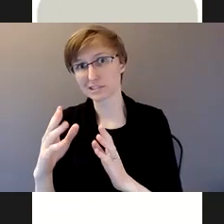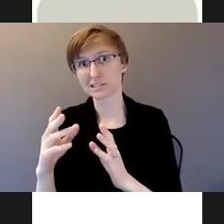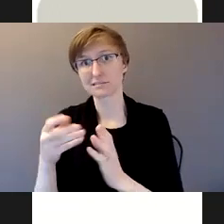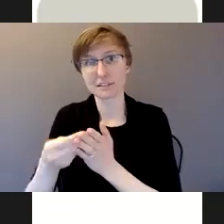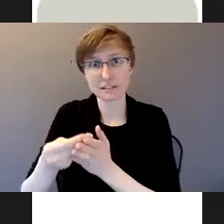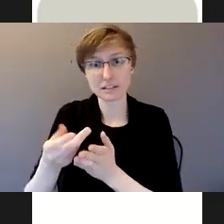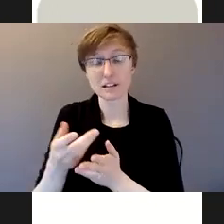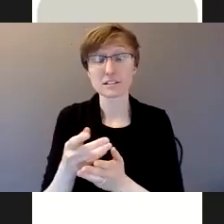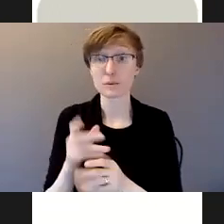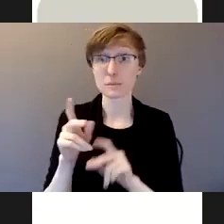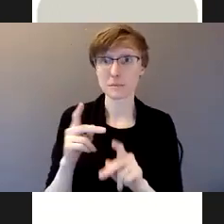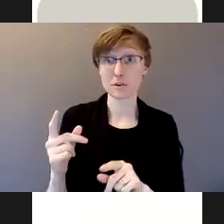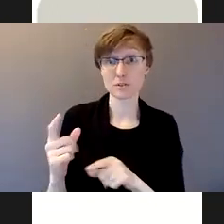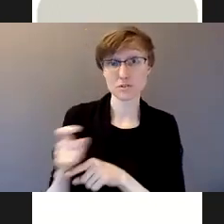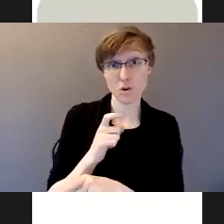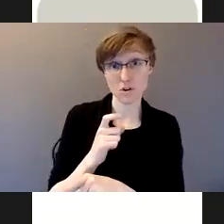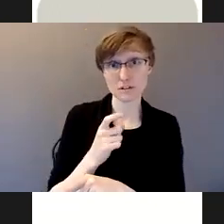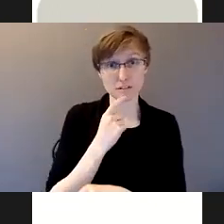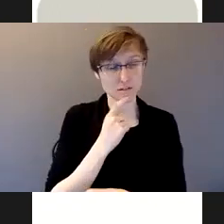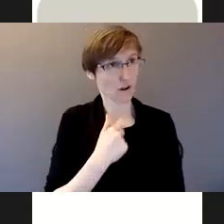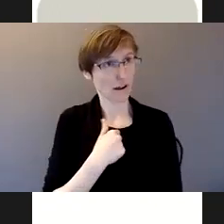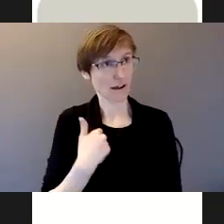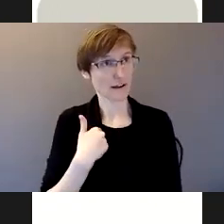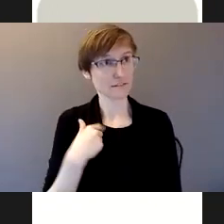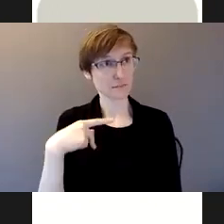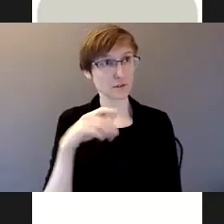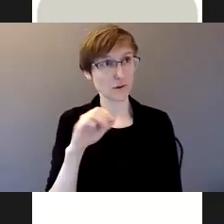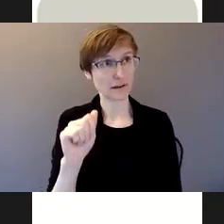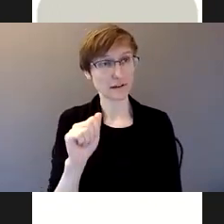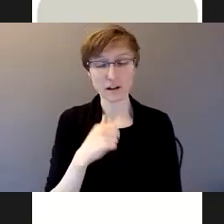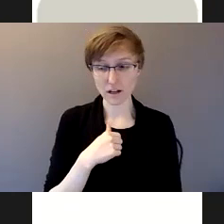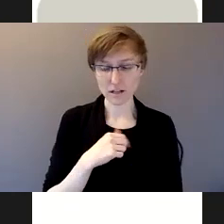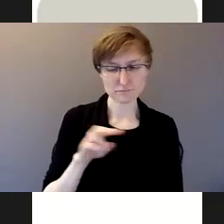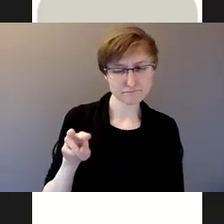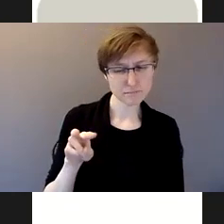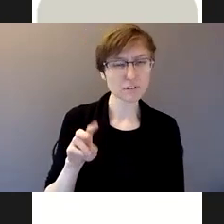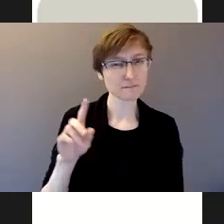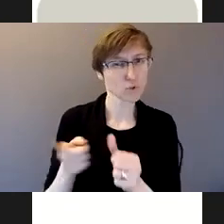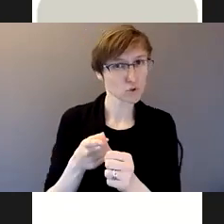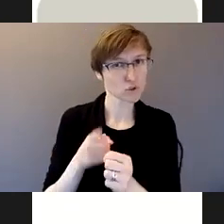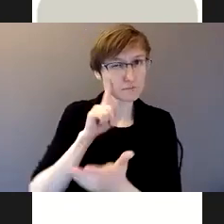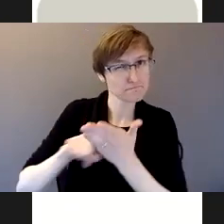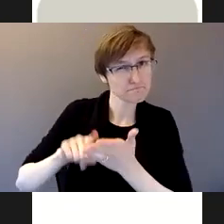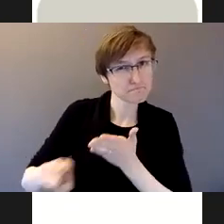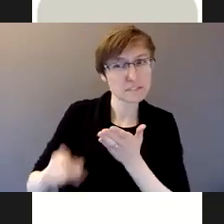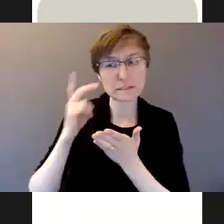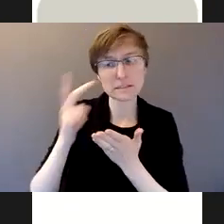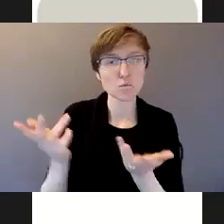attorney, I always encourage them to review it fully to ensure they know what it means and what it if there's any